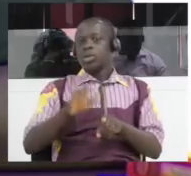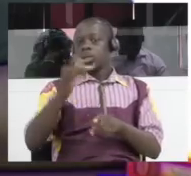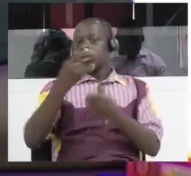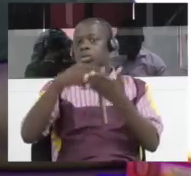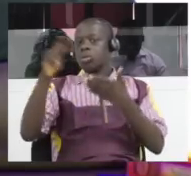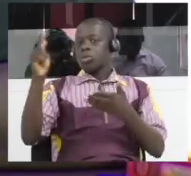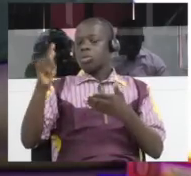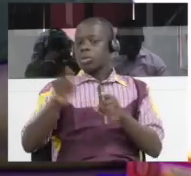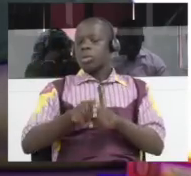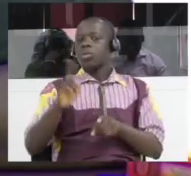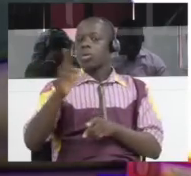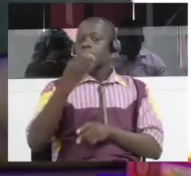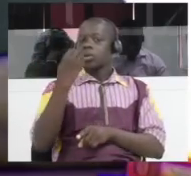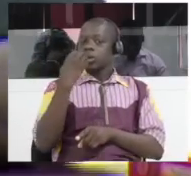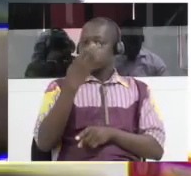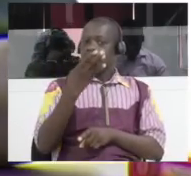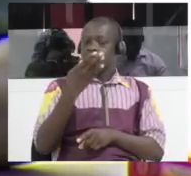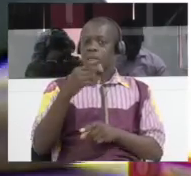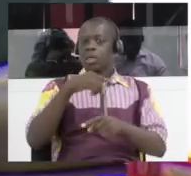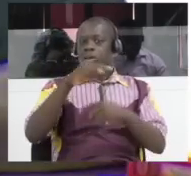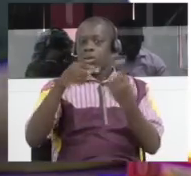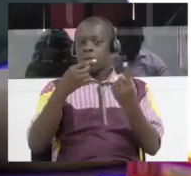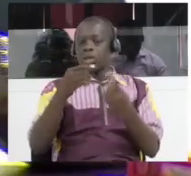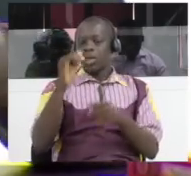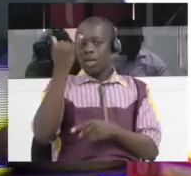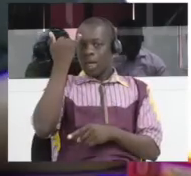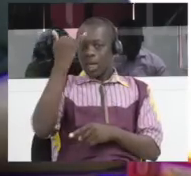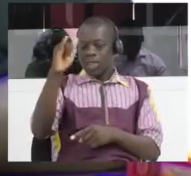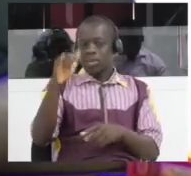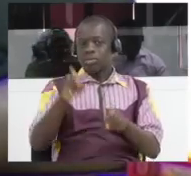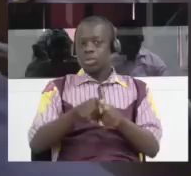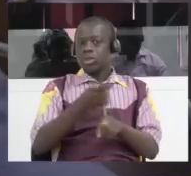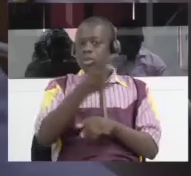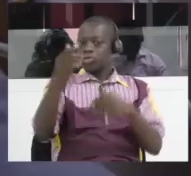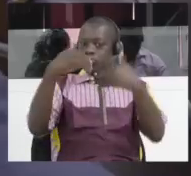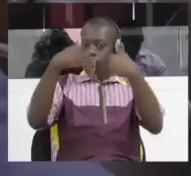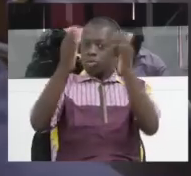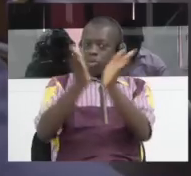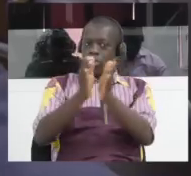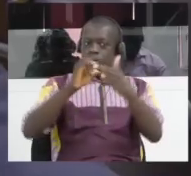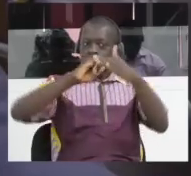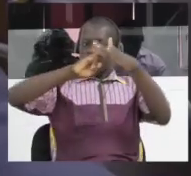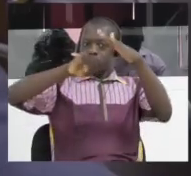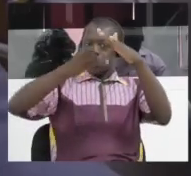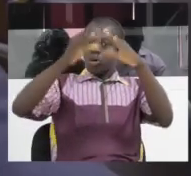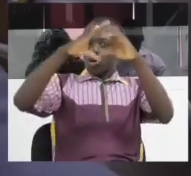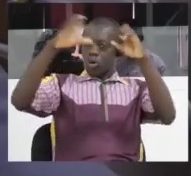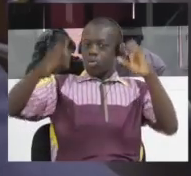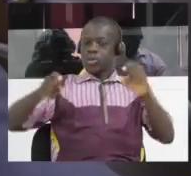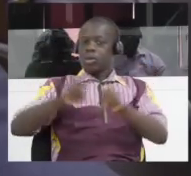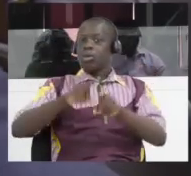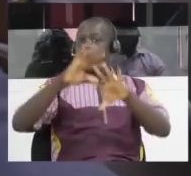That's correct. What do you say to the suggestion that this group of junior